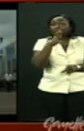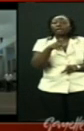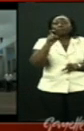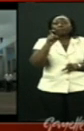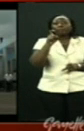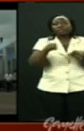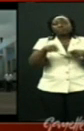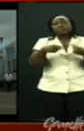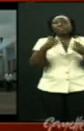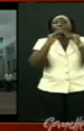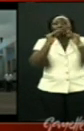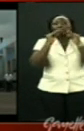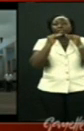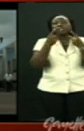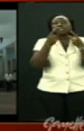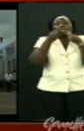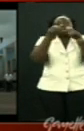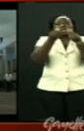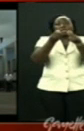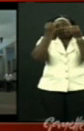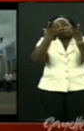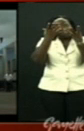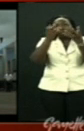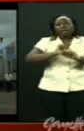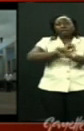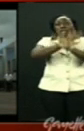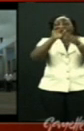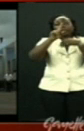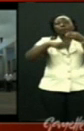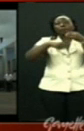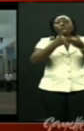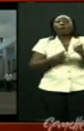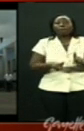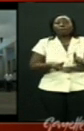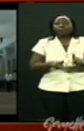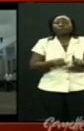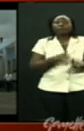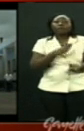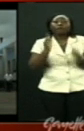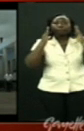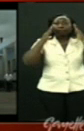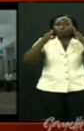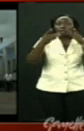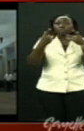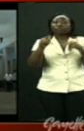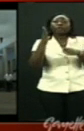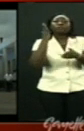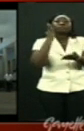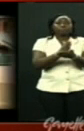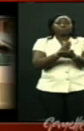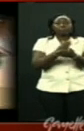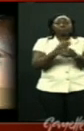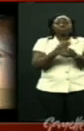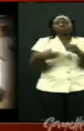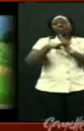subcommittee to deal with information and clarity regarding the incident, and to focus on steps towards improvement.